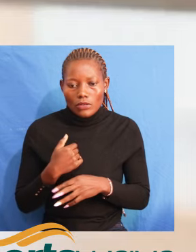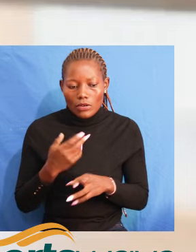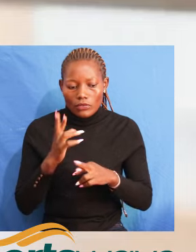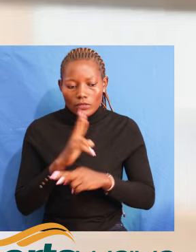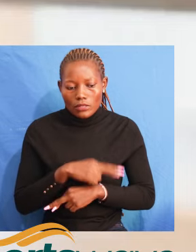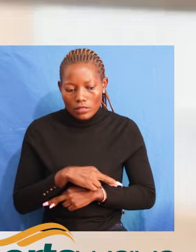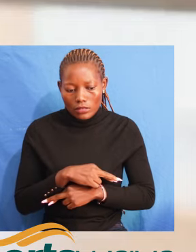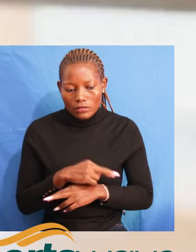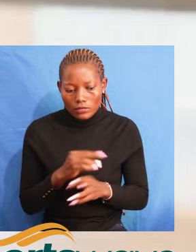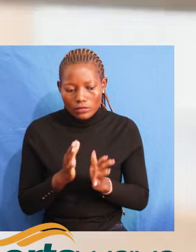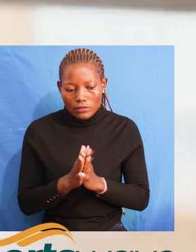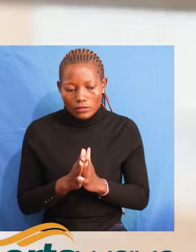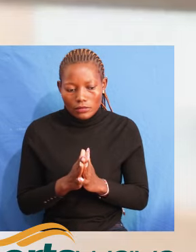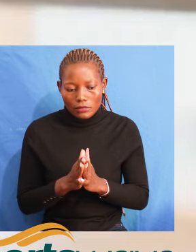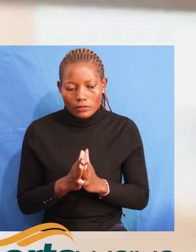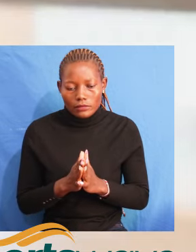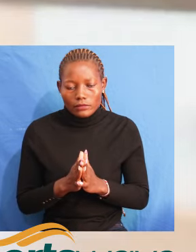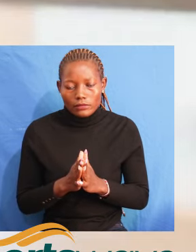maintained